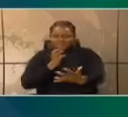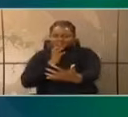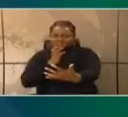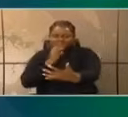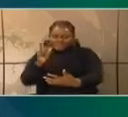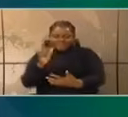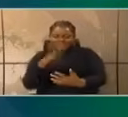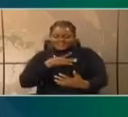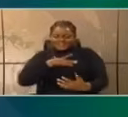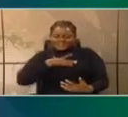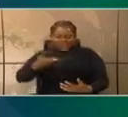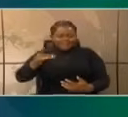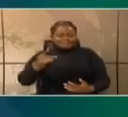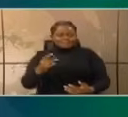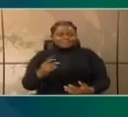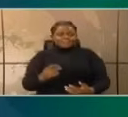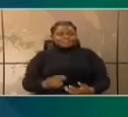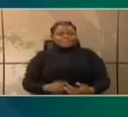Ojai!